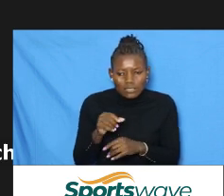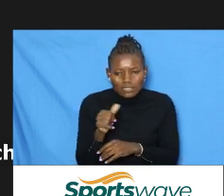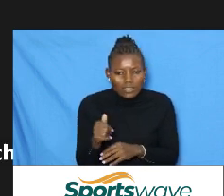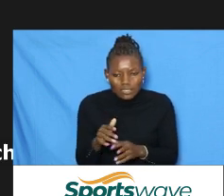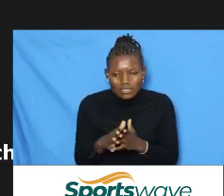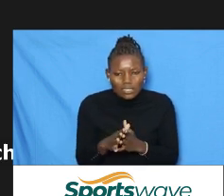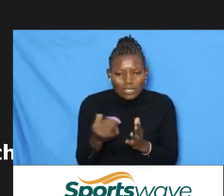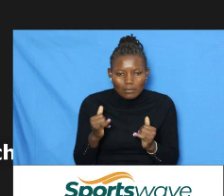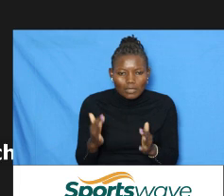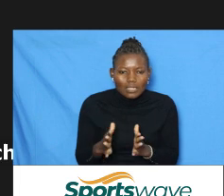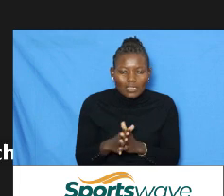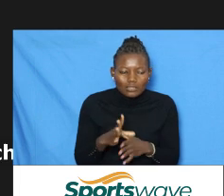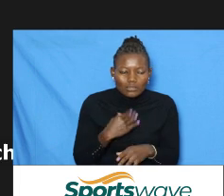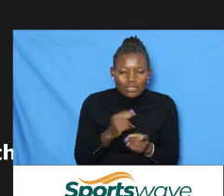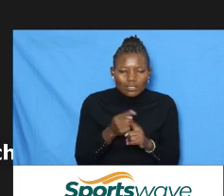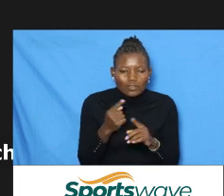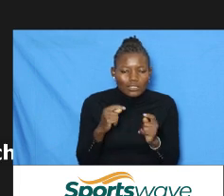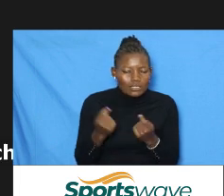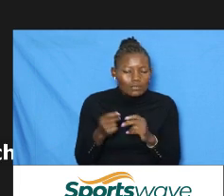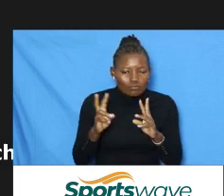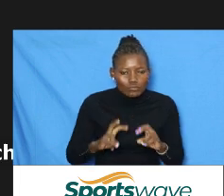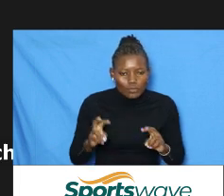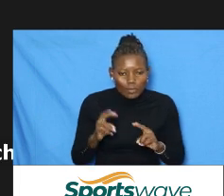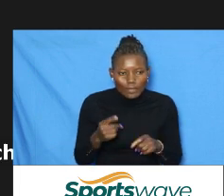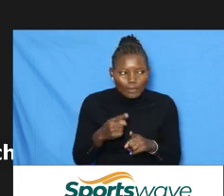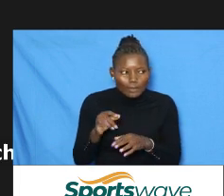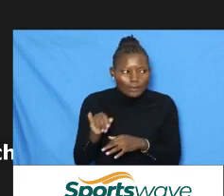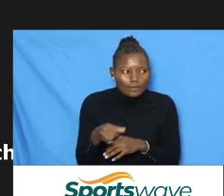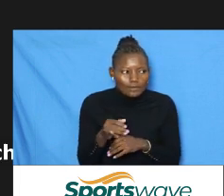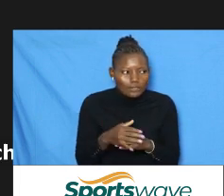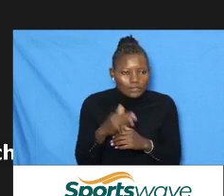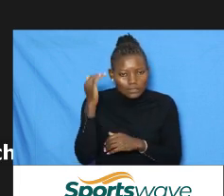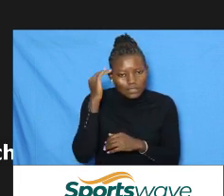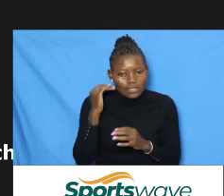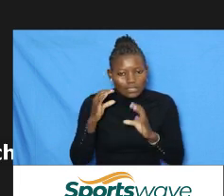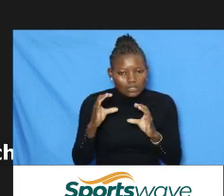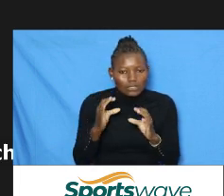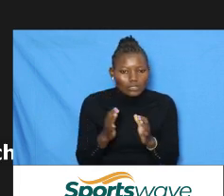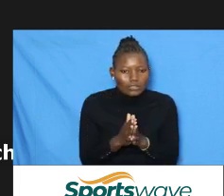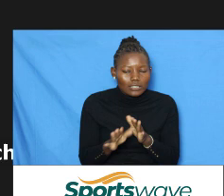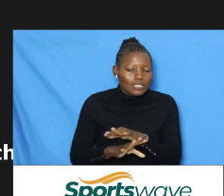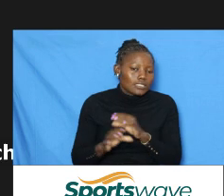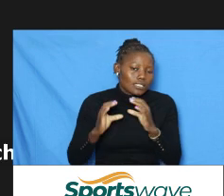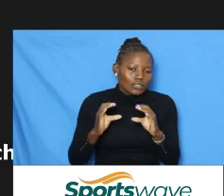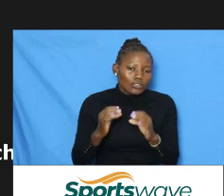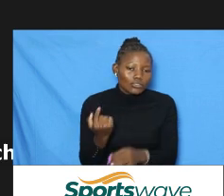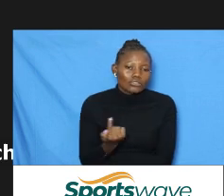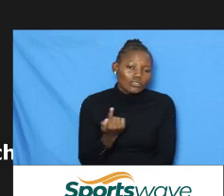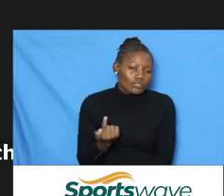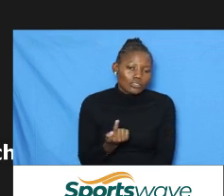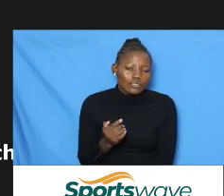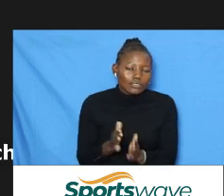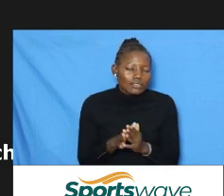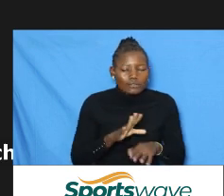this kind of assessment, but it was just the coach, head coach, and the assistant coaches, and then the